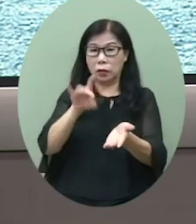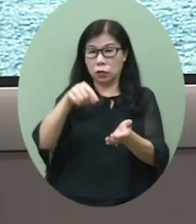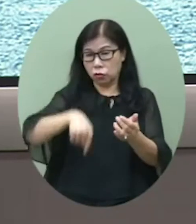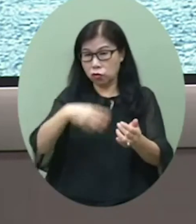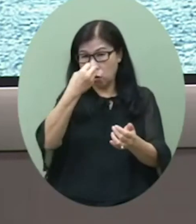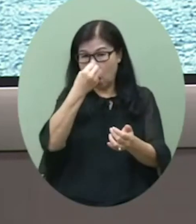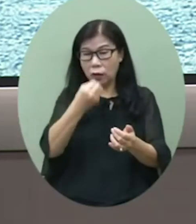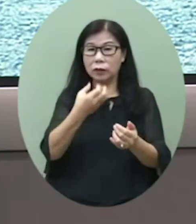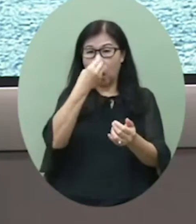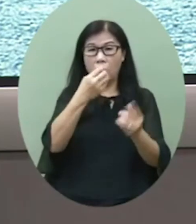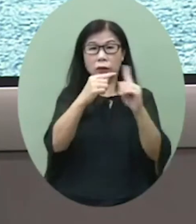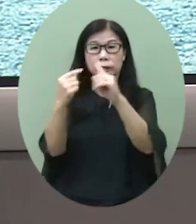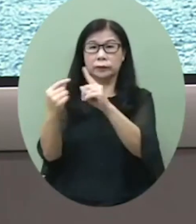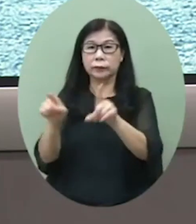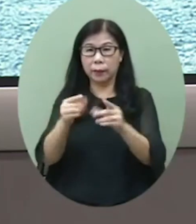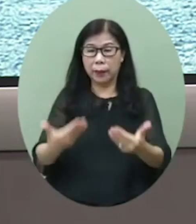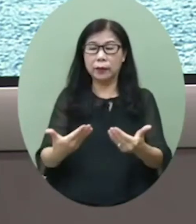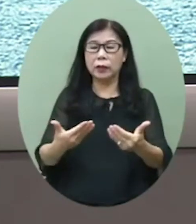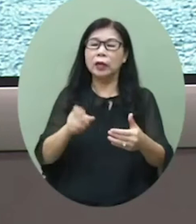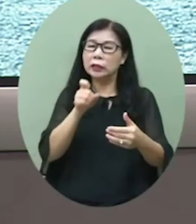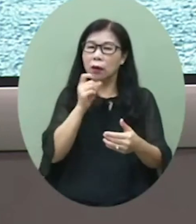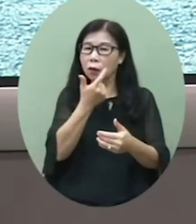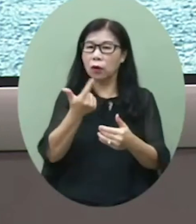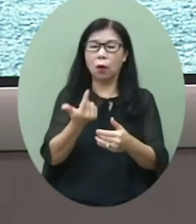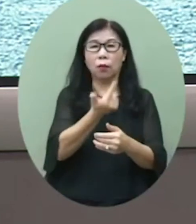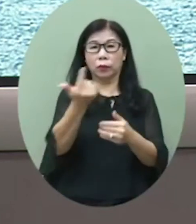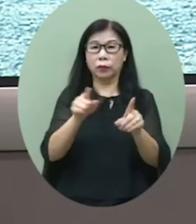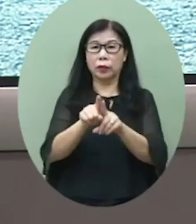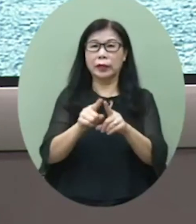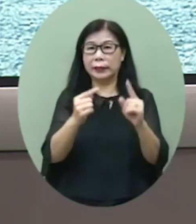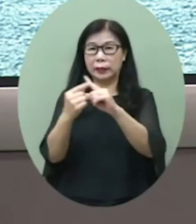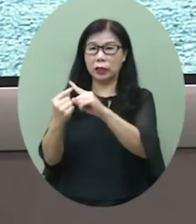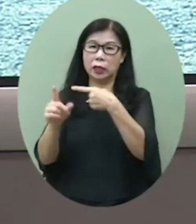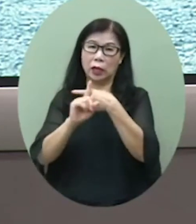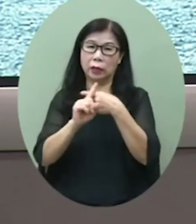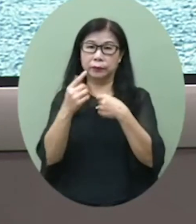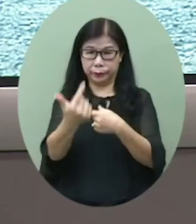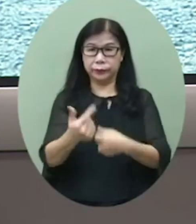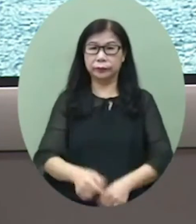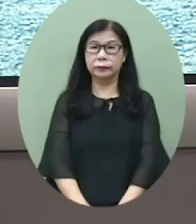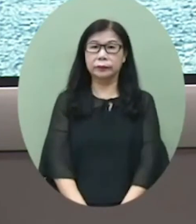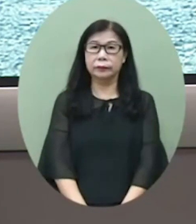pose a threat to our public healthcare system. So, on the whole, the epidemic has